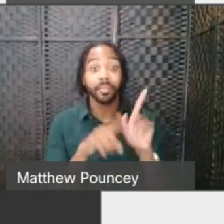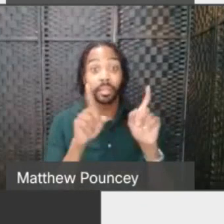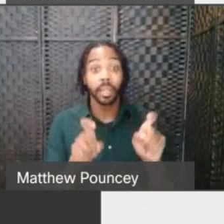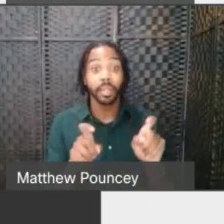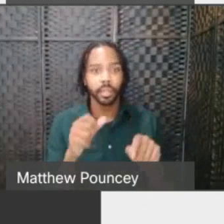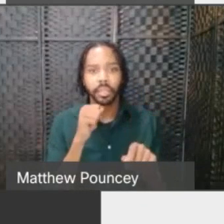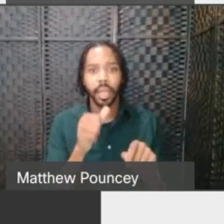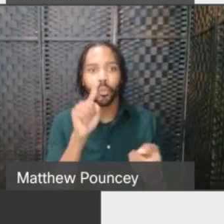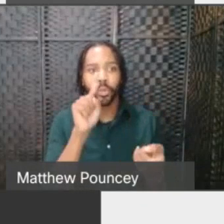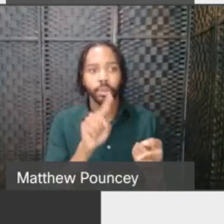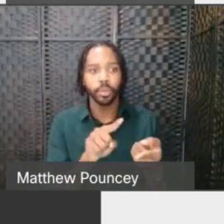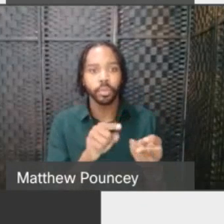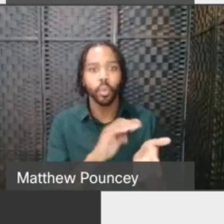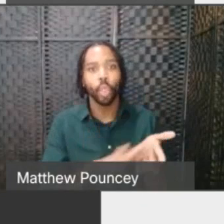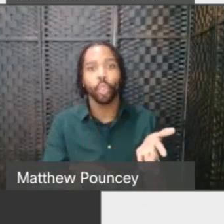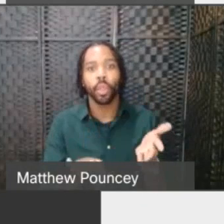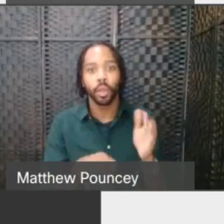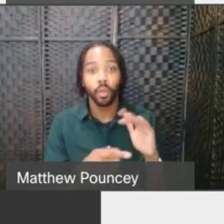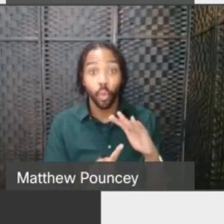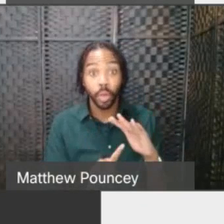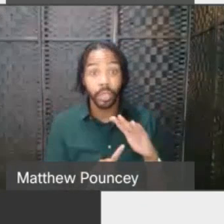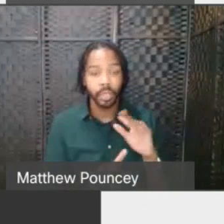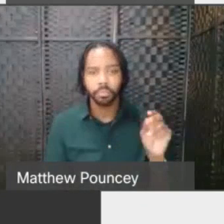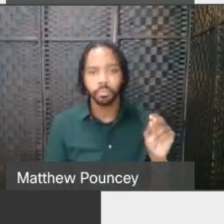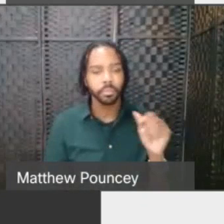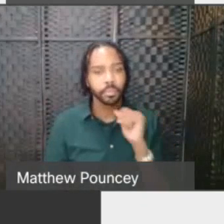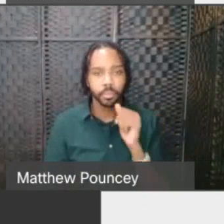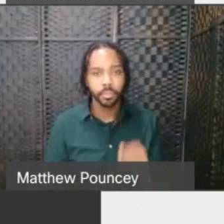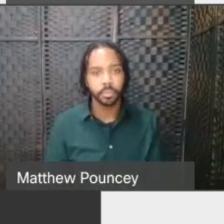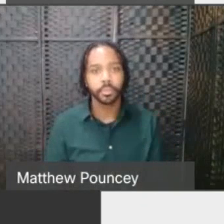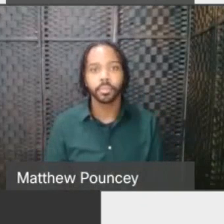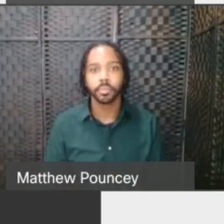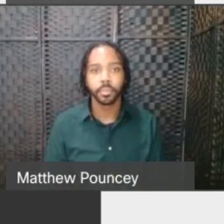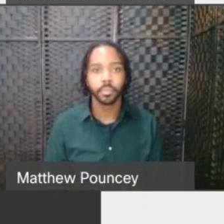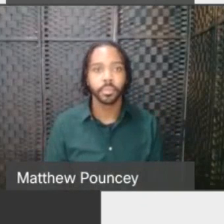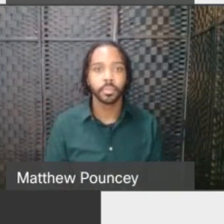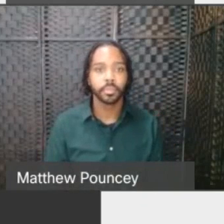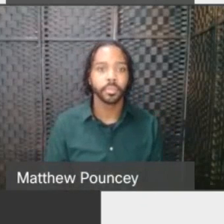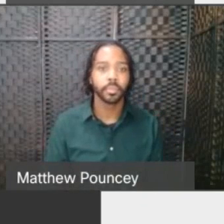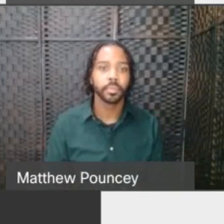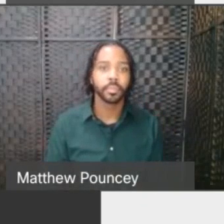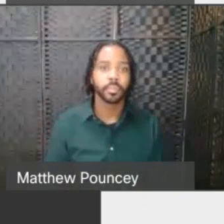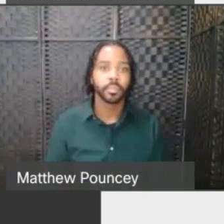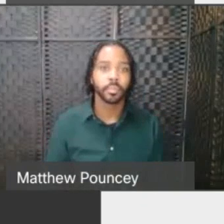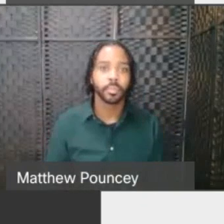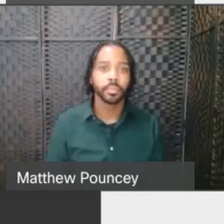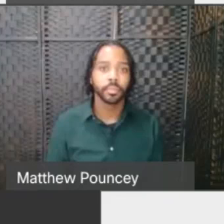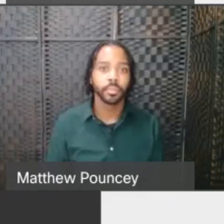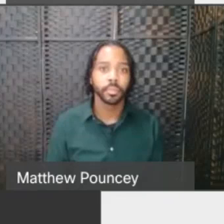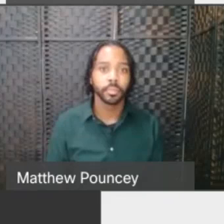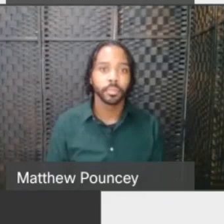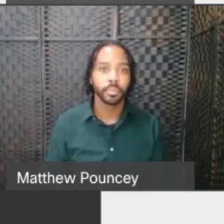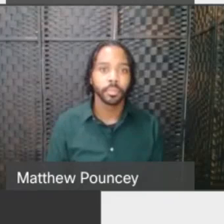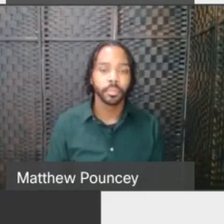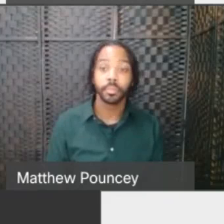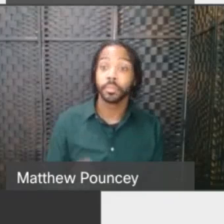reduce or eliminate quarantine in that instance or this population. Oh, wow. I just looked